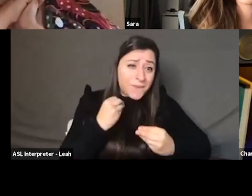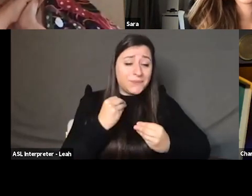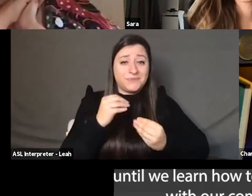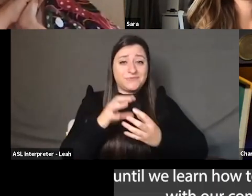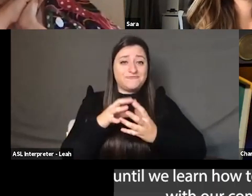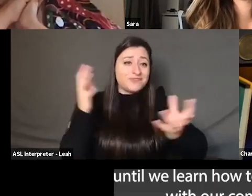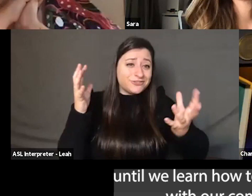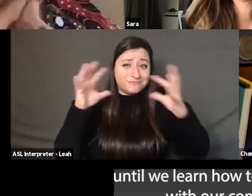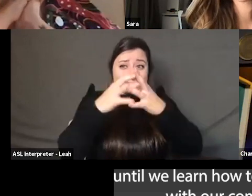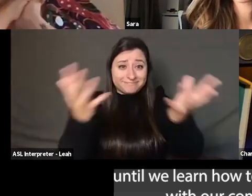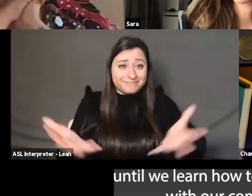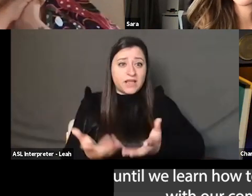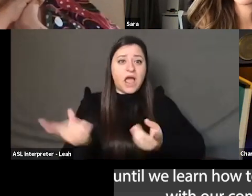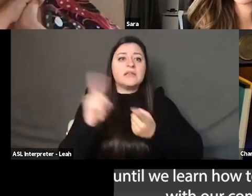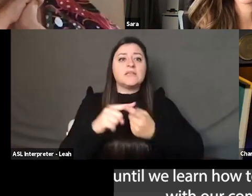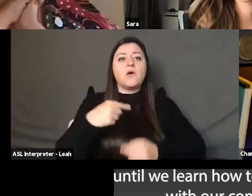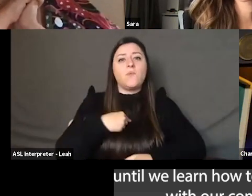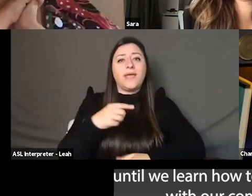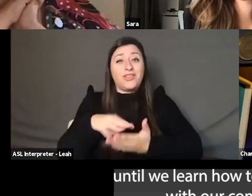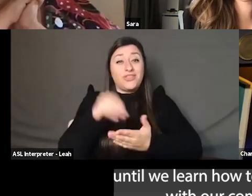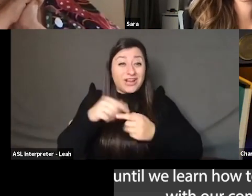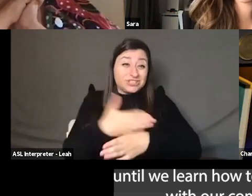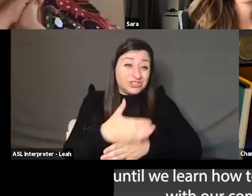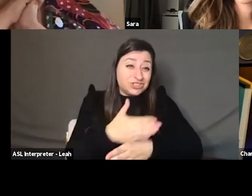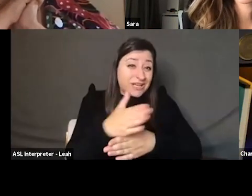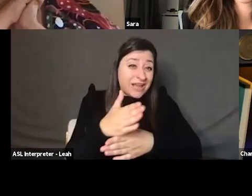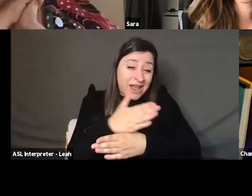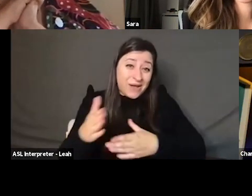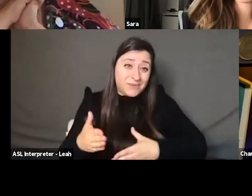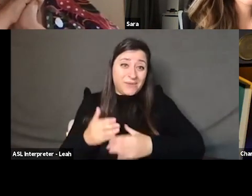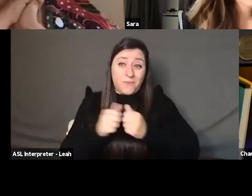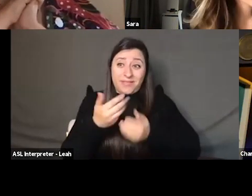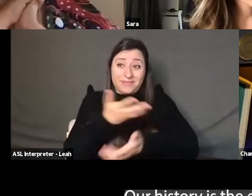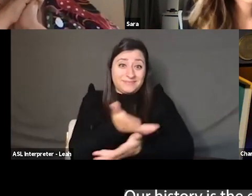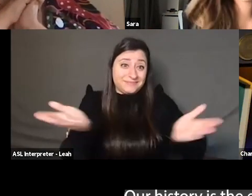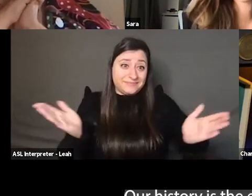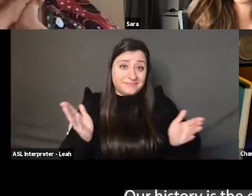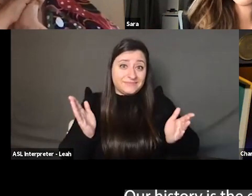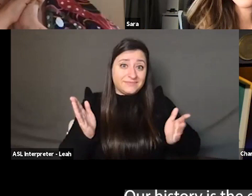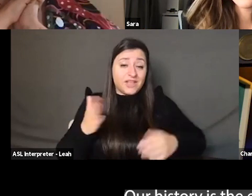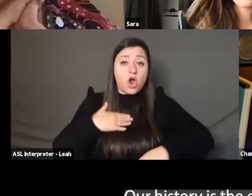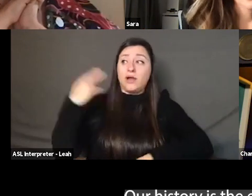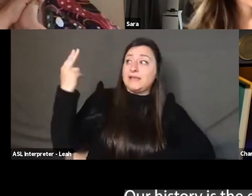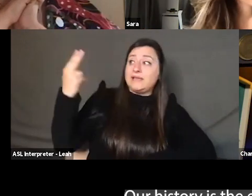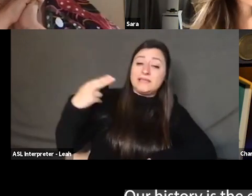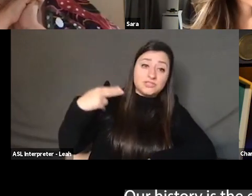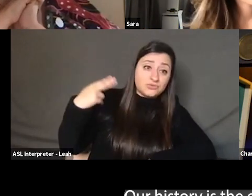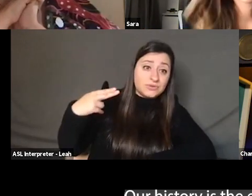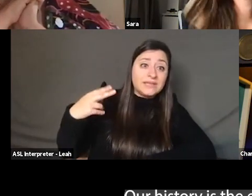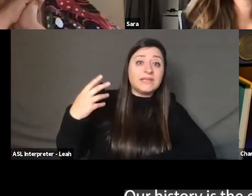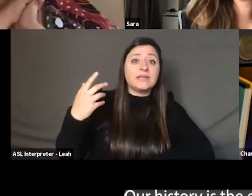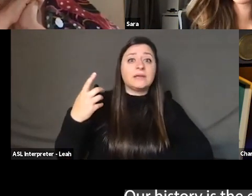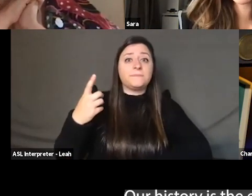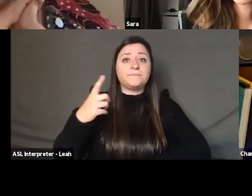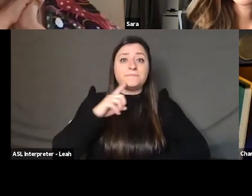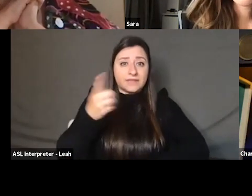land, until we learn how to share this land with our compatriots. Our history is the